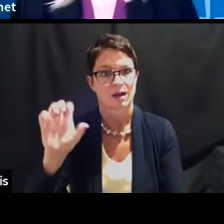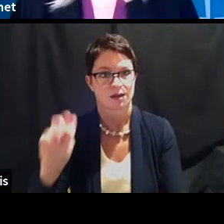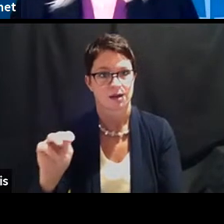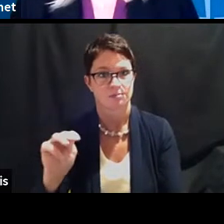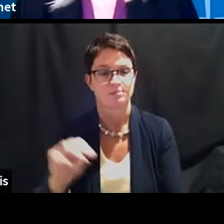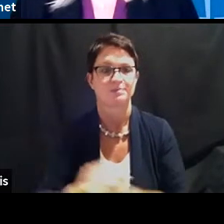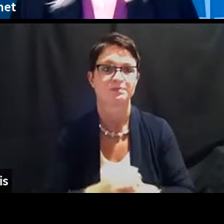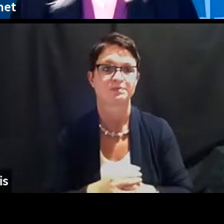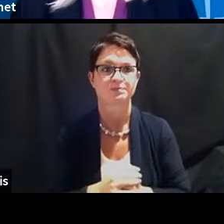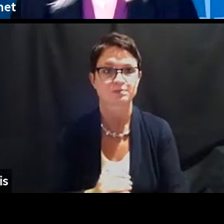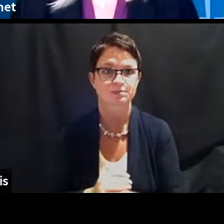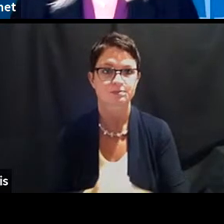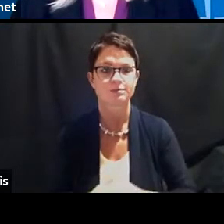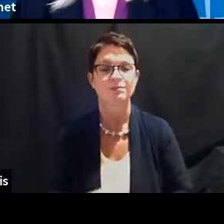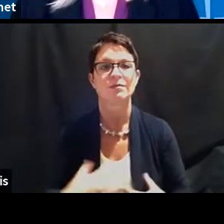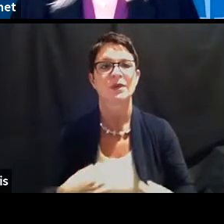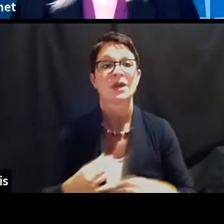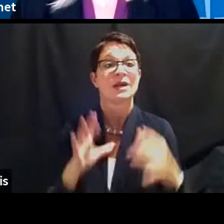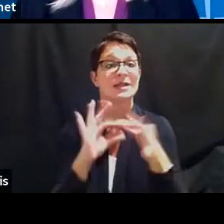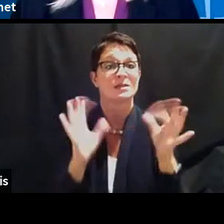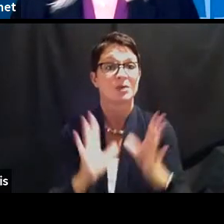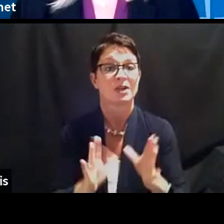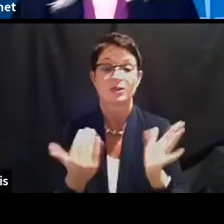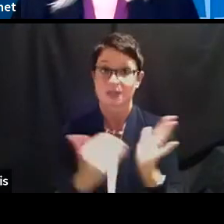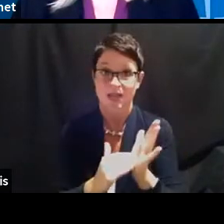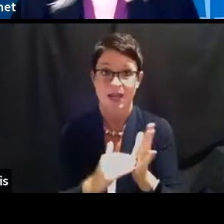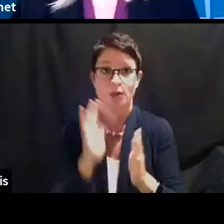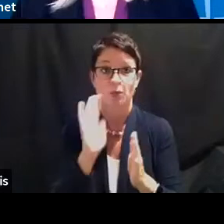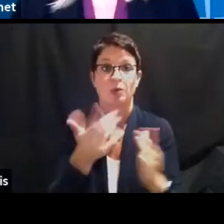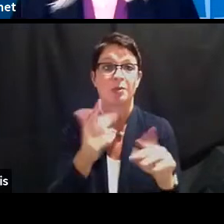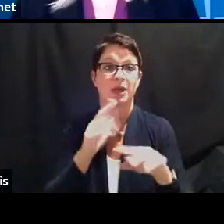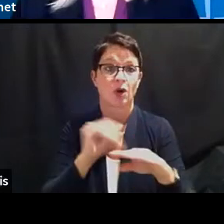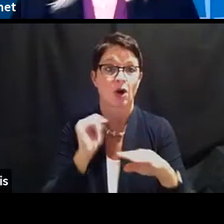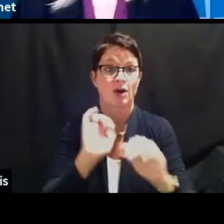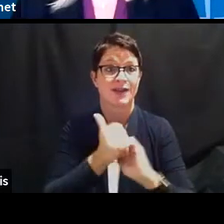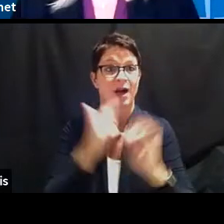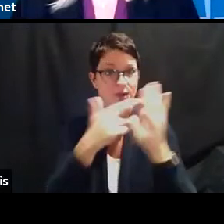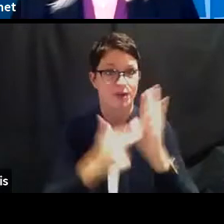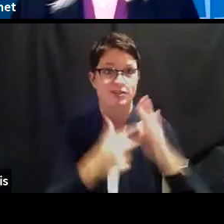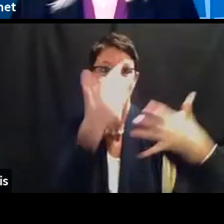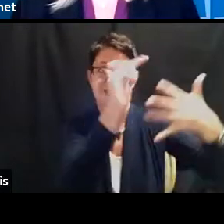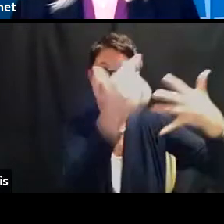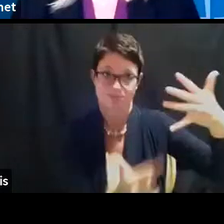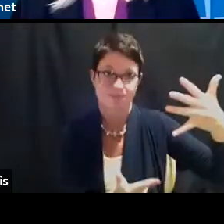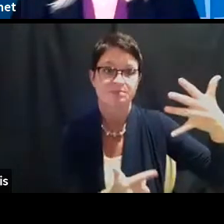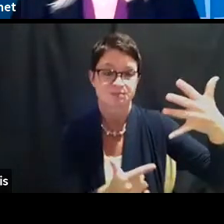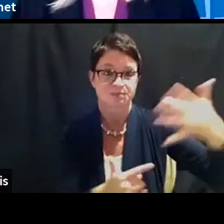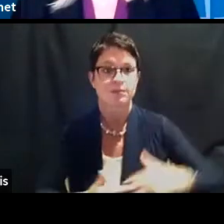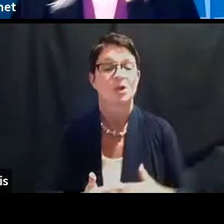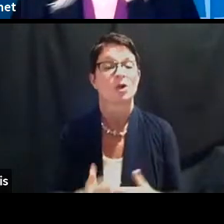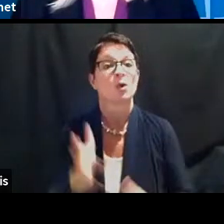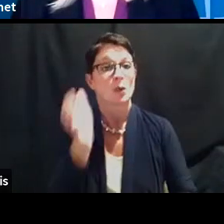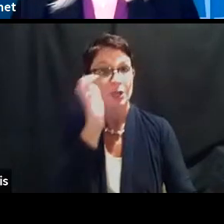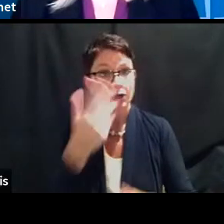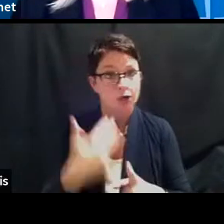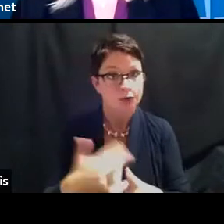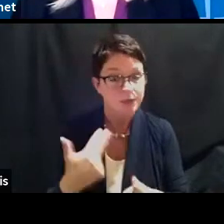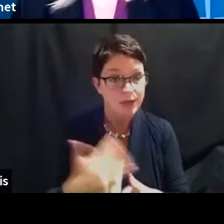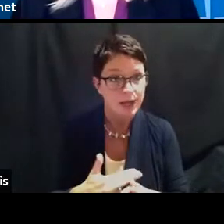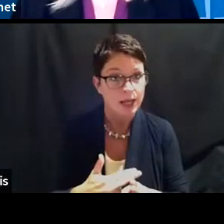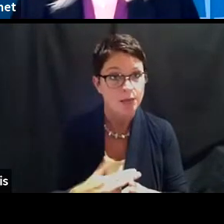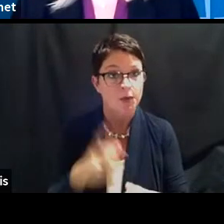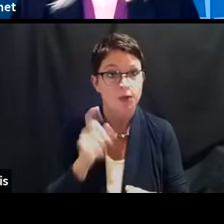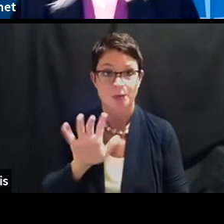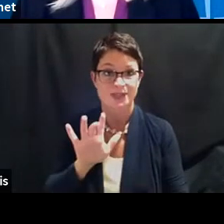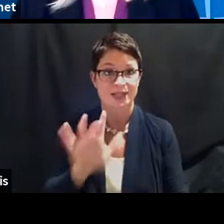www.lgaaccesseis.com. Speakers will be called in the order that they registered. When your name is called, you must